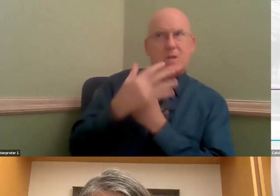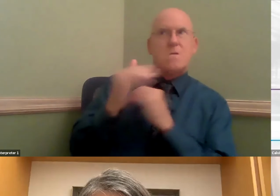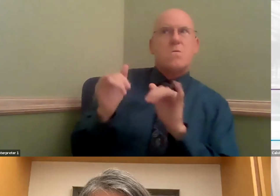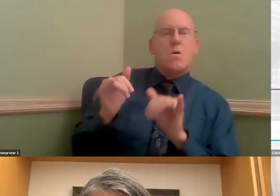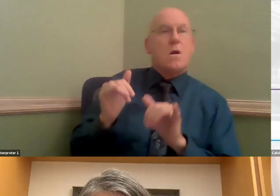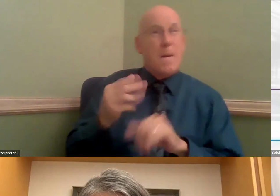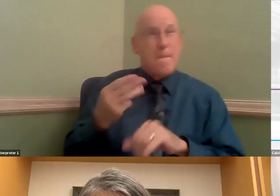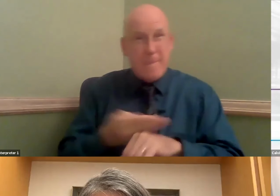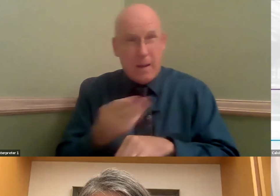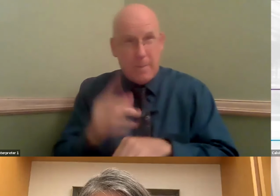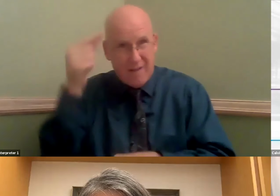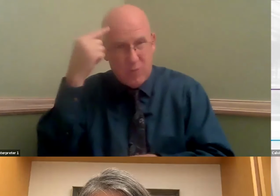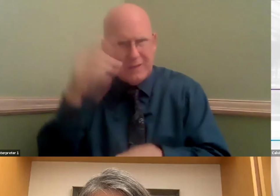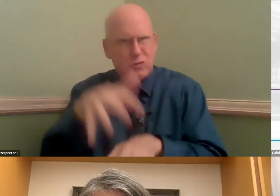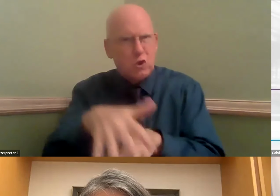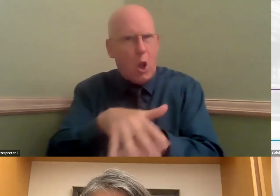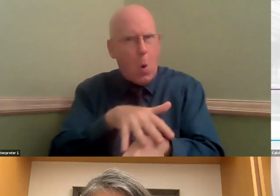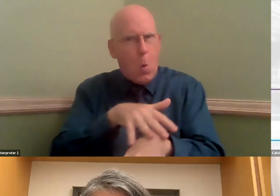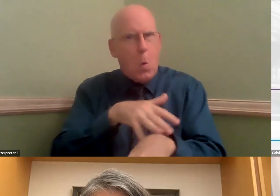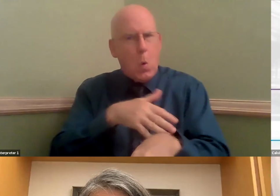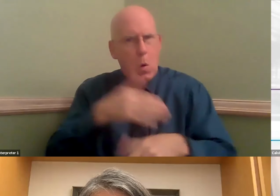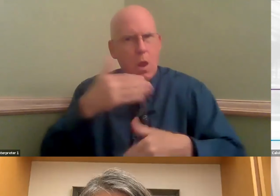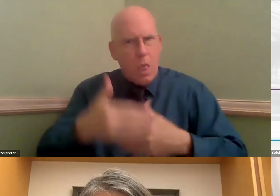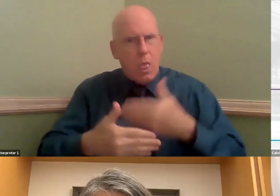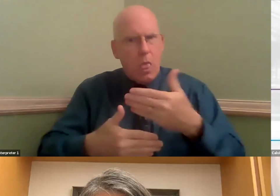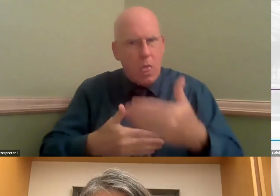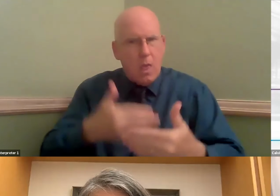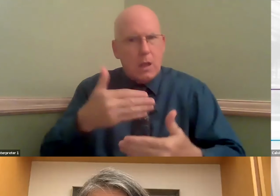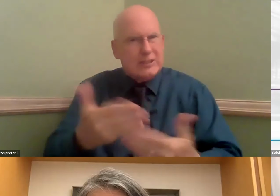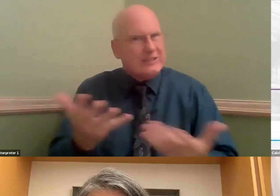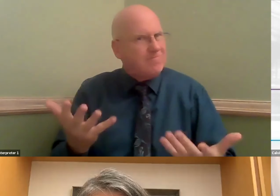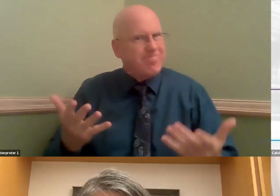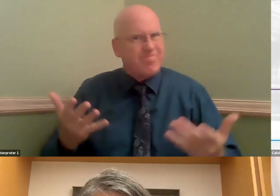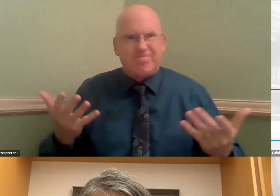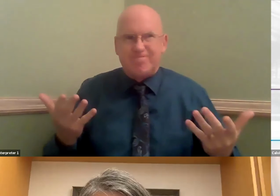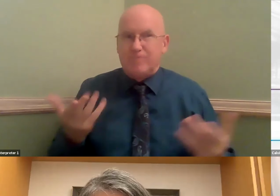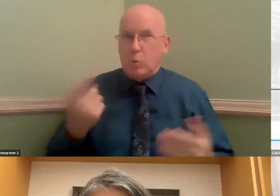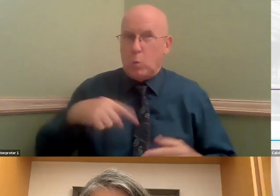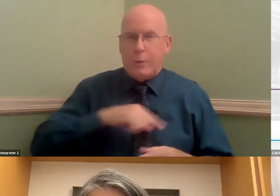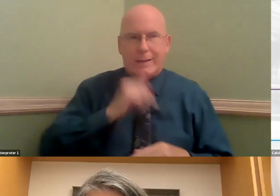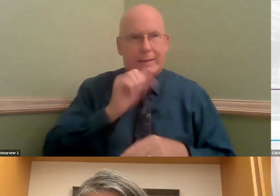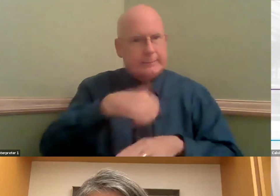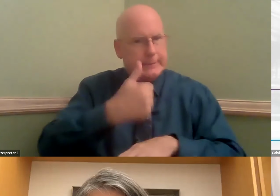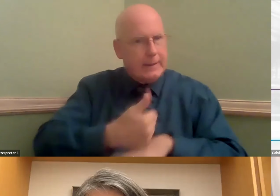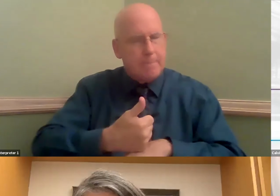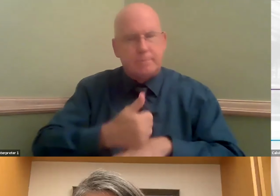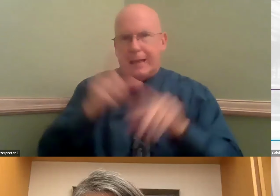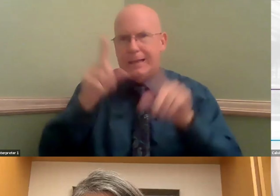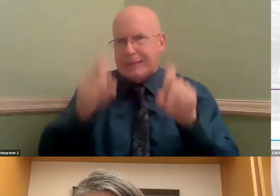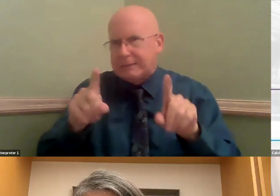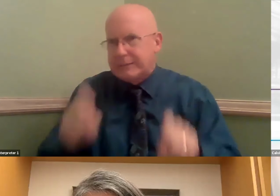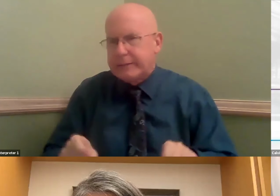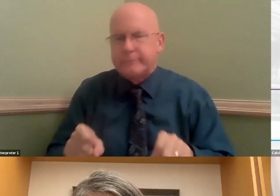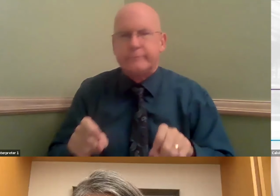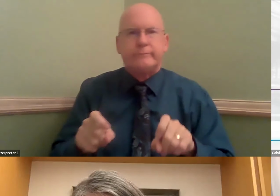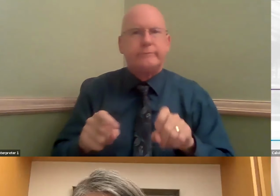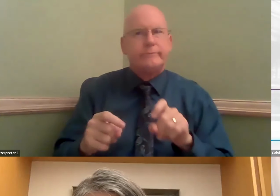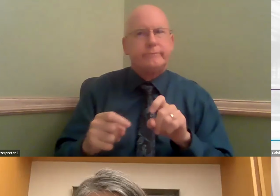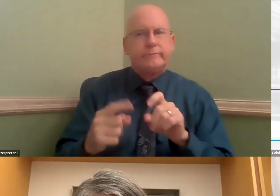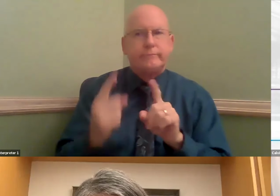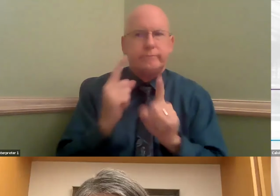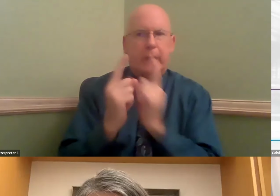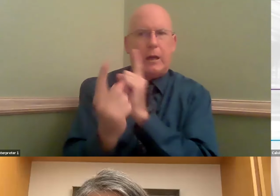Miami-Dade County to take the necessary steps. So unfortunately, because we did not put into place the testing, the contact tracing, and the isolation